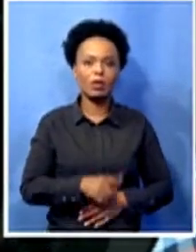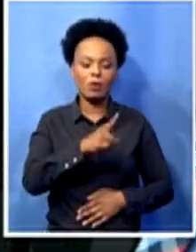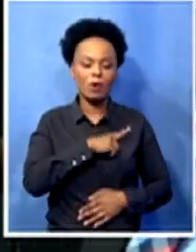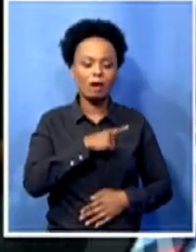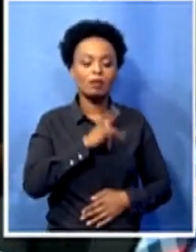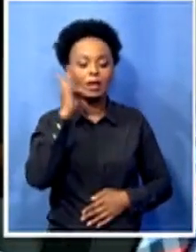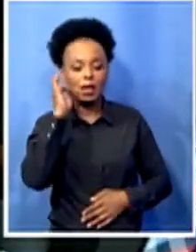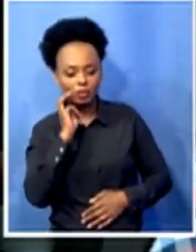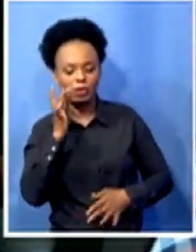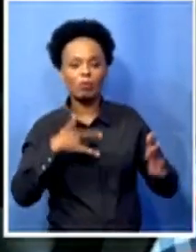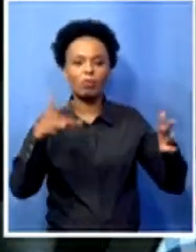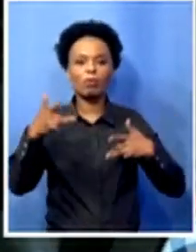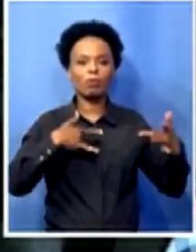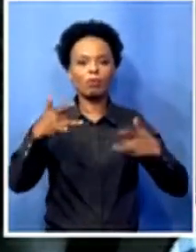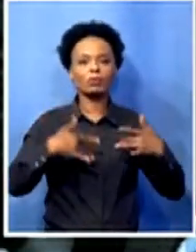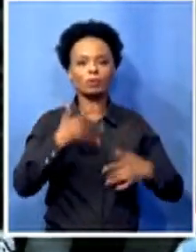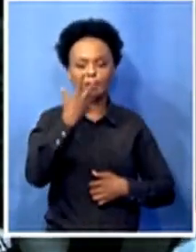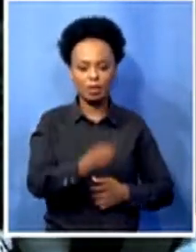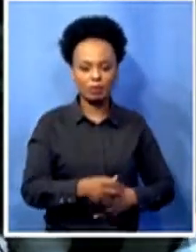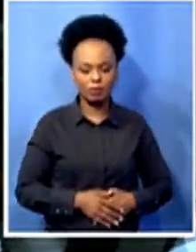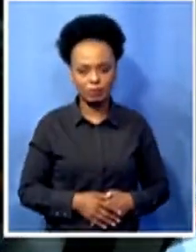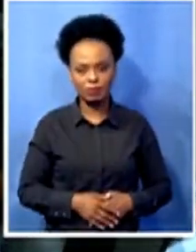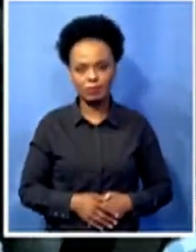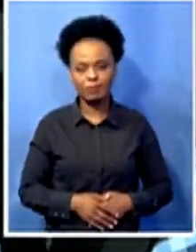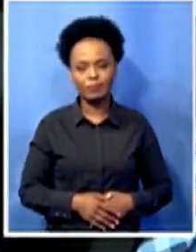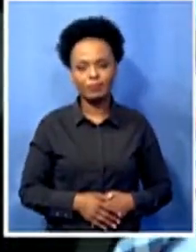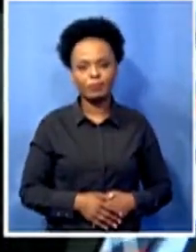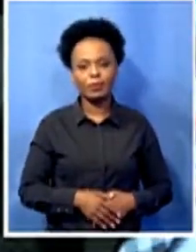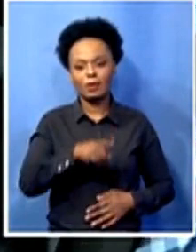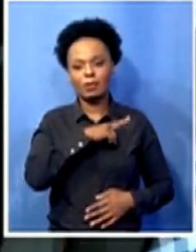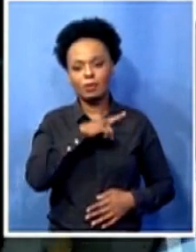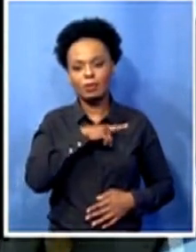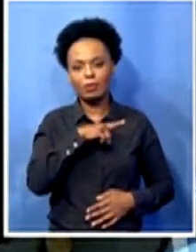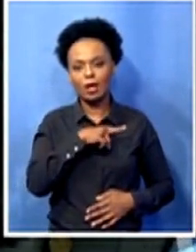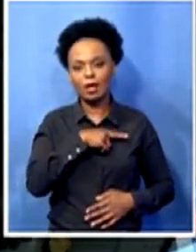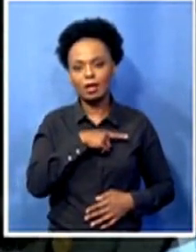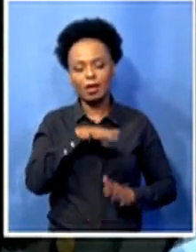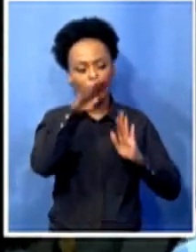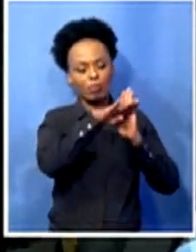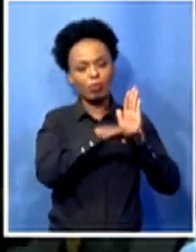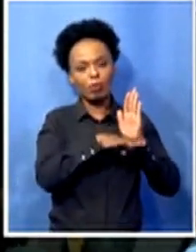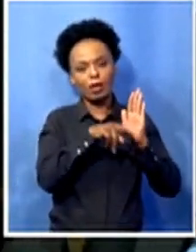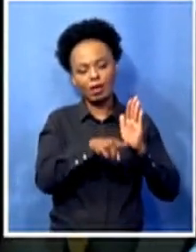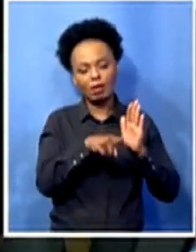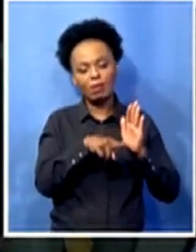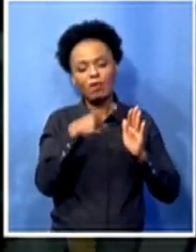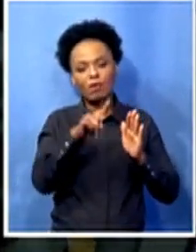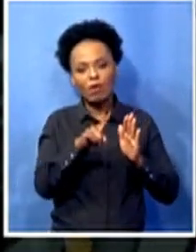lwethu lokuscreena for iTB lusalele emuva. Manje